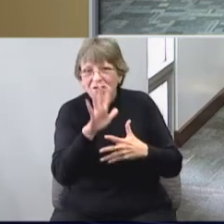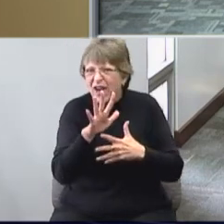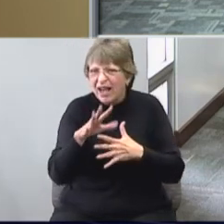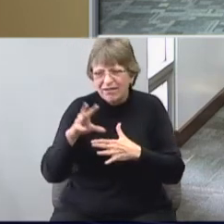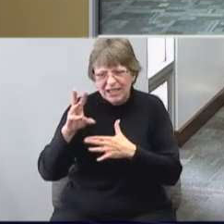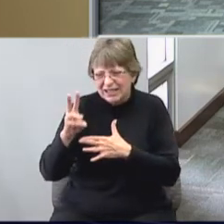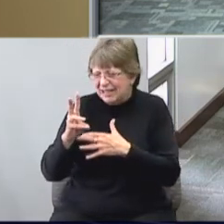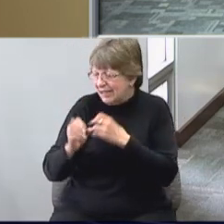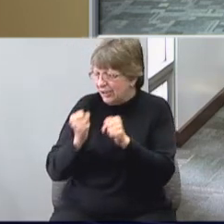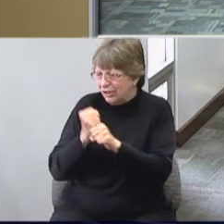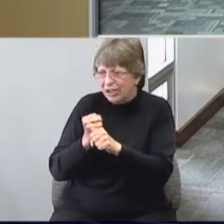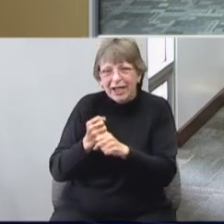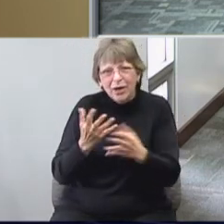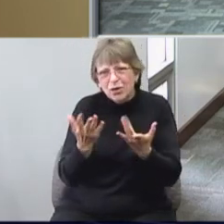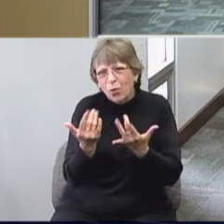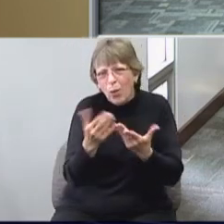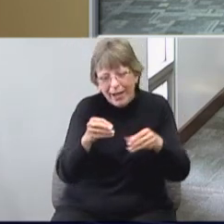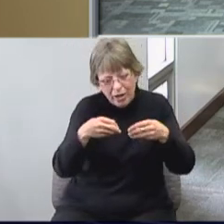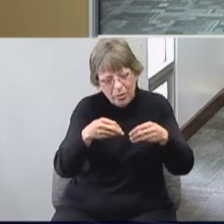market without,